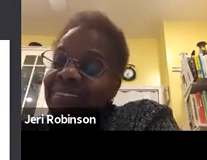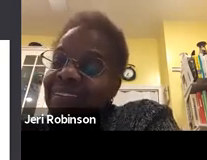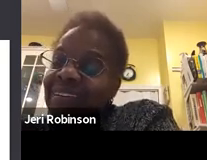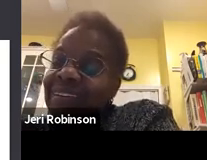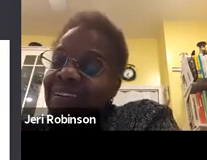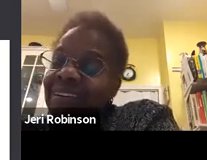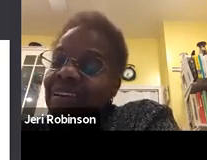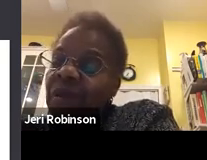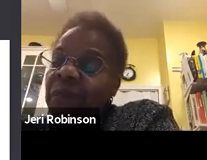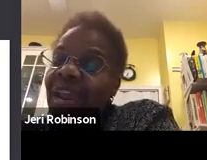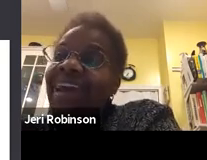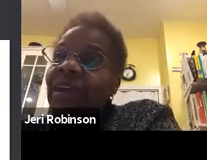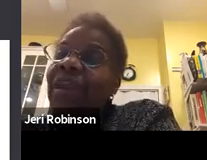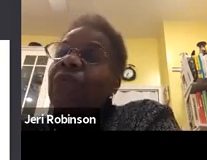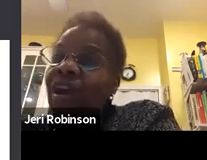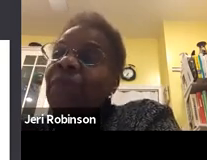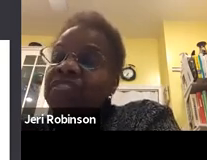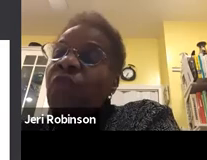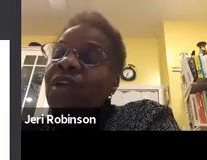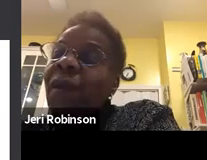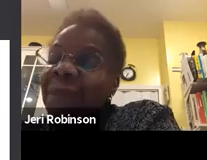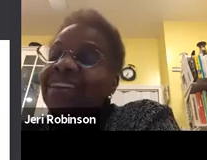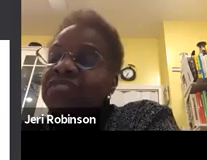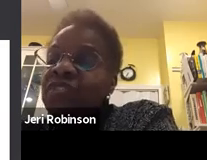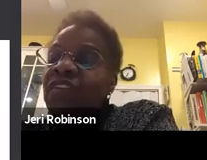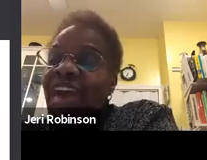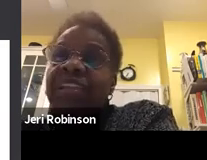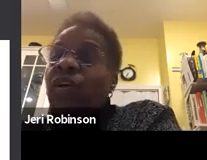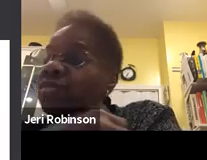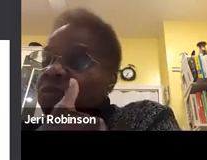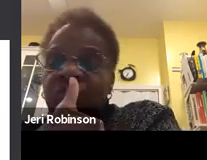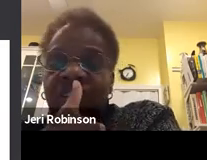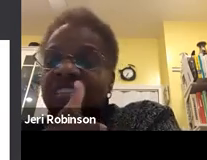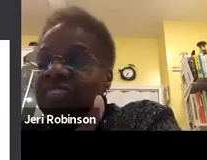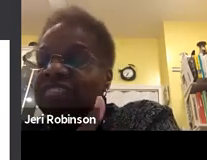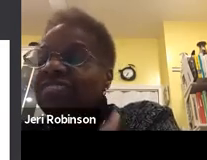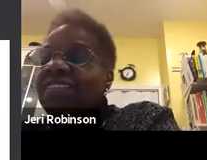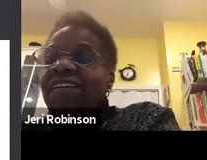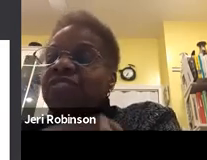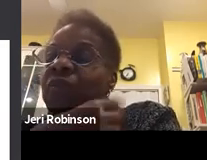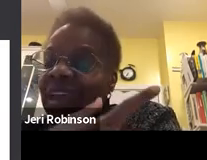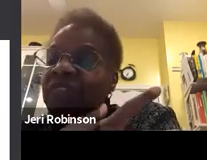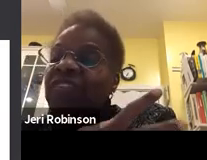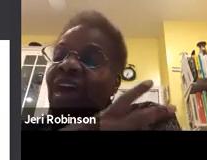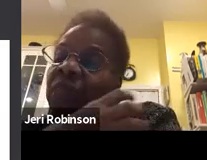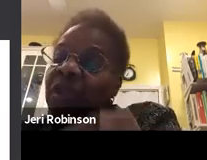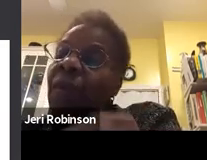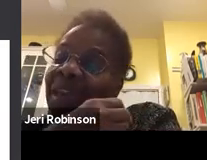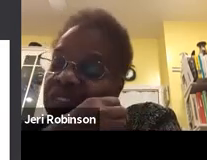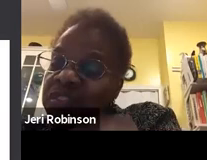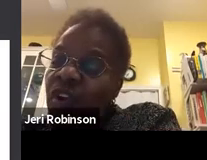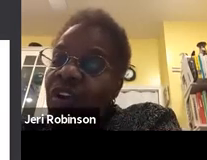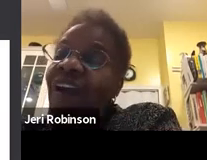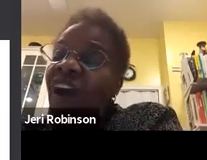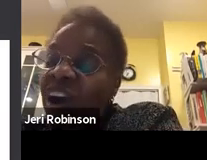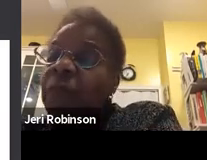need. But I want to make sure we are making sure that, you know, through translation, through whatever, that we are